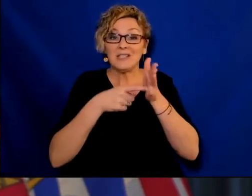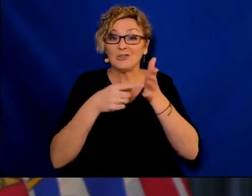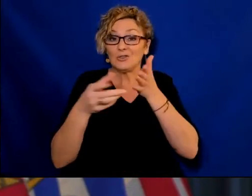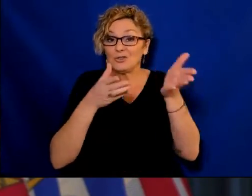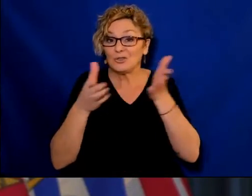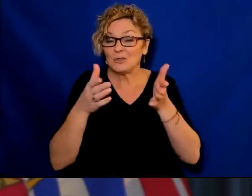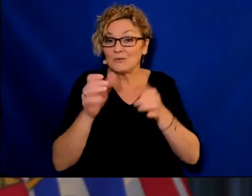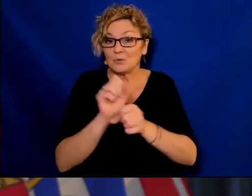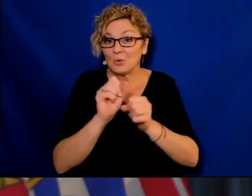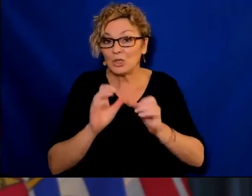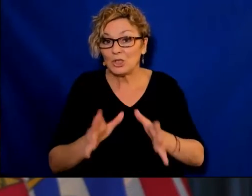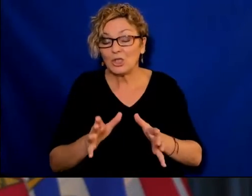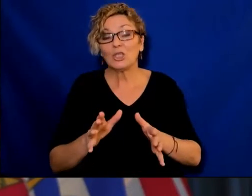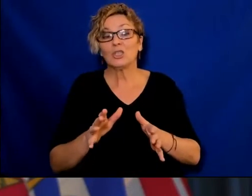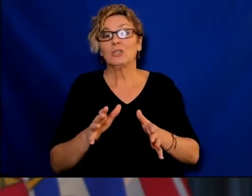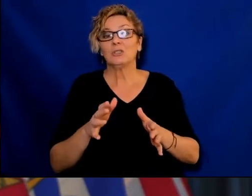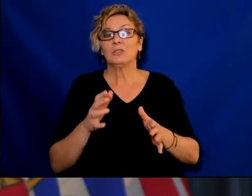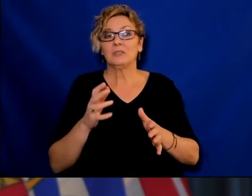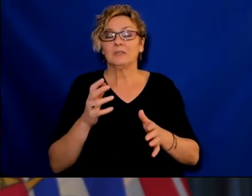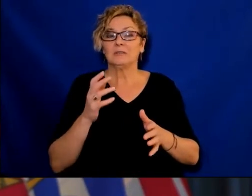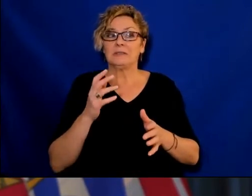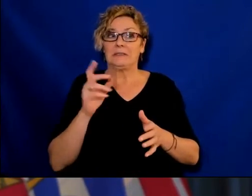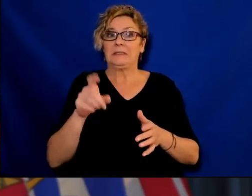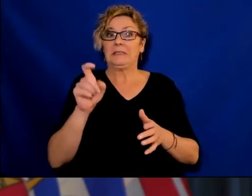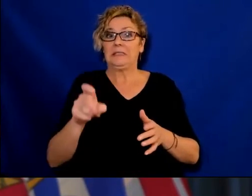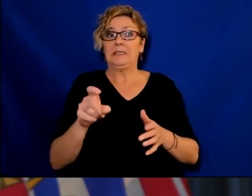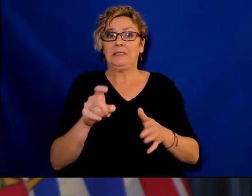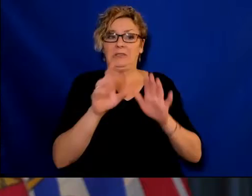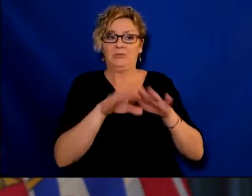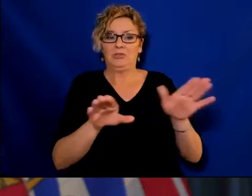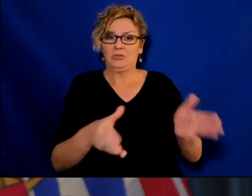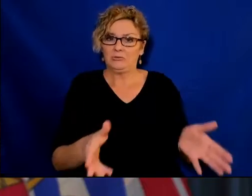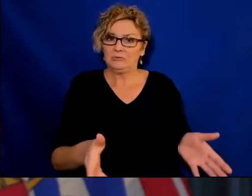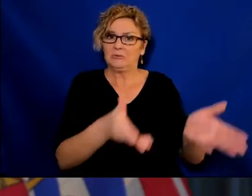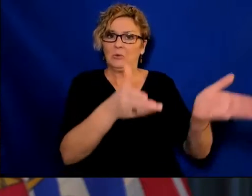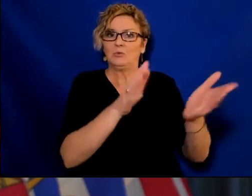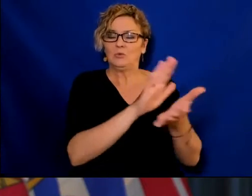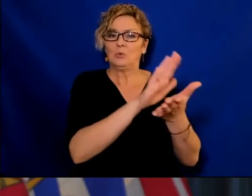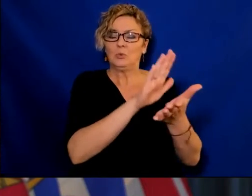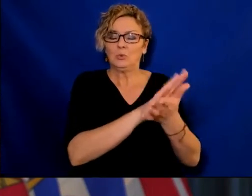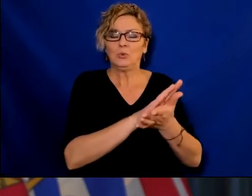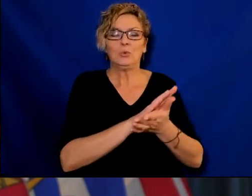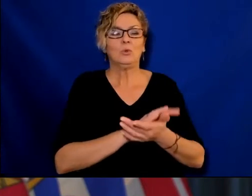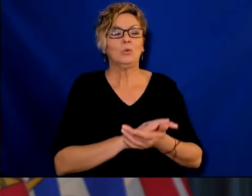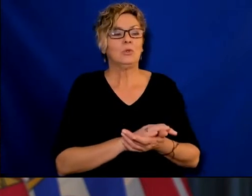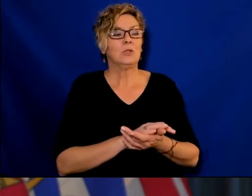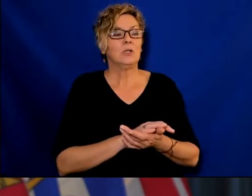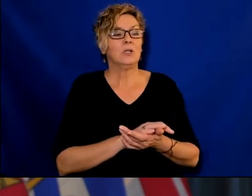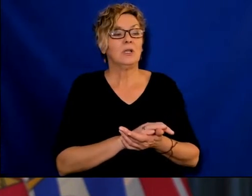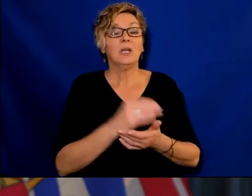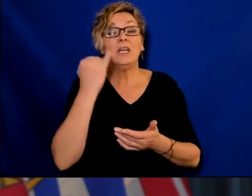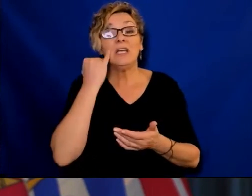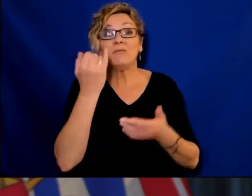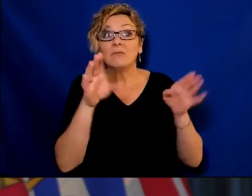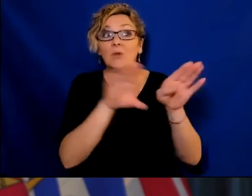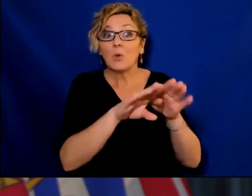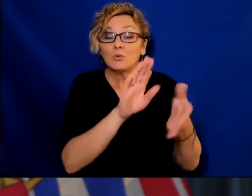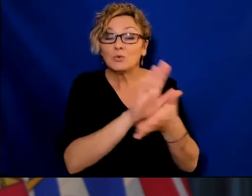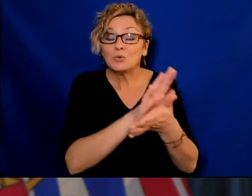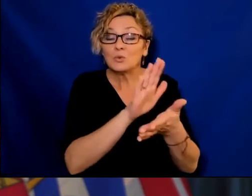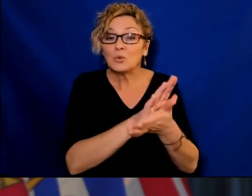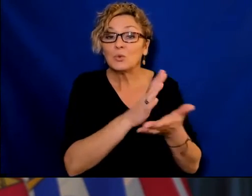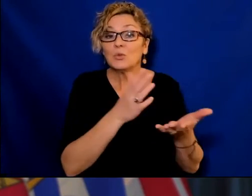we make sure that those aren't more risky than some of the things that we're seeing happening now? So there are many